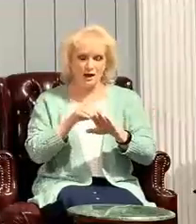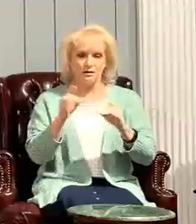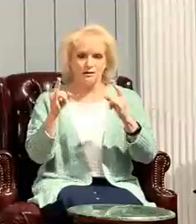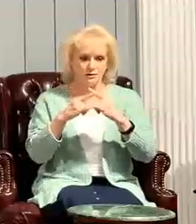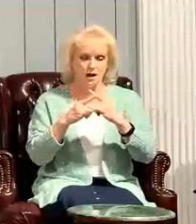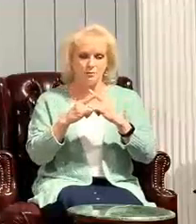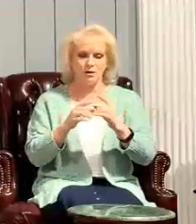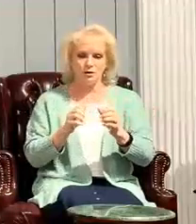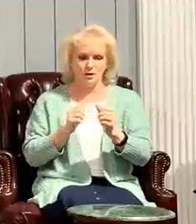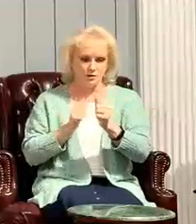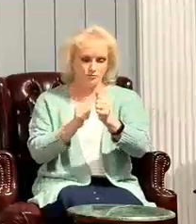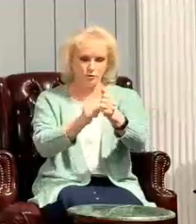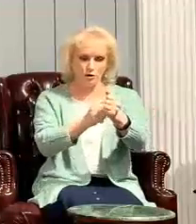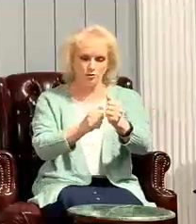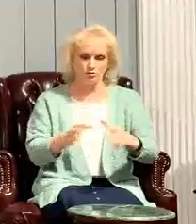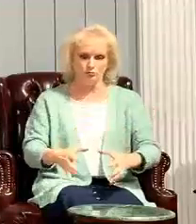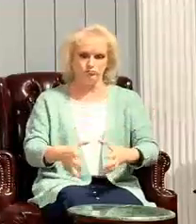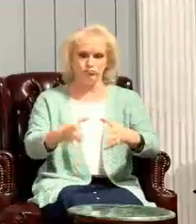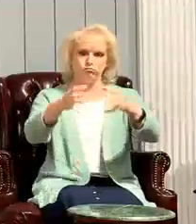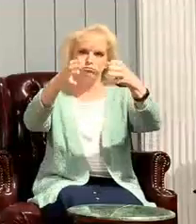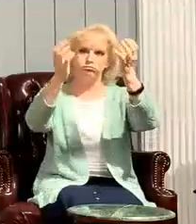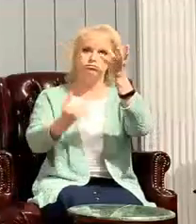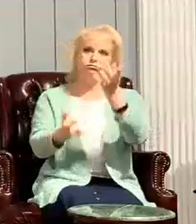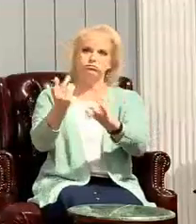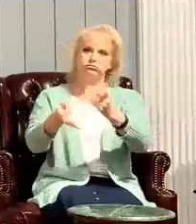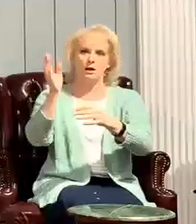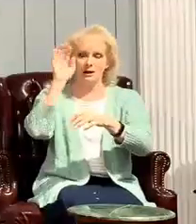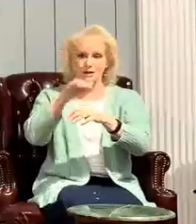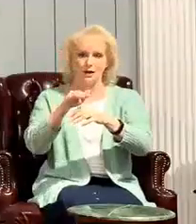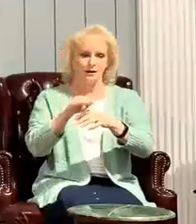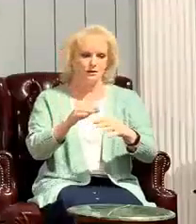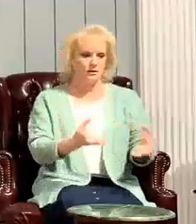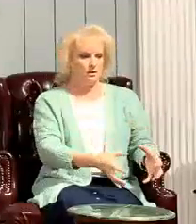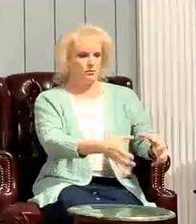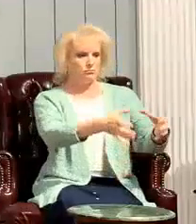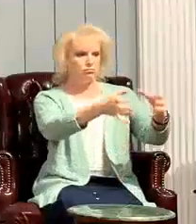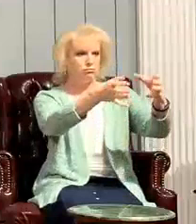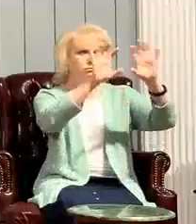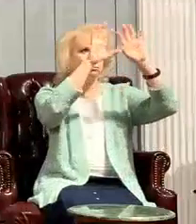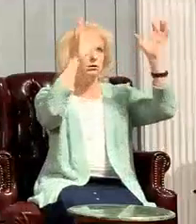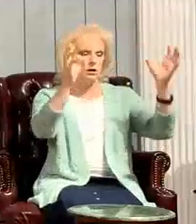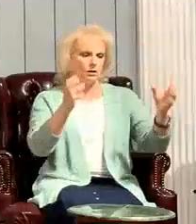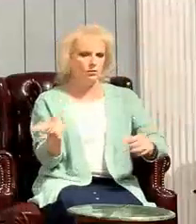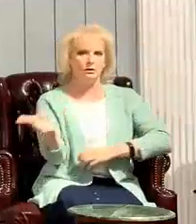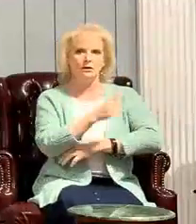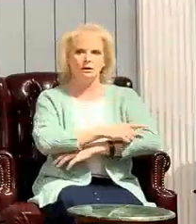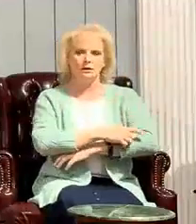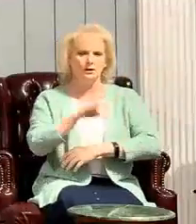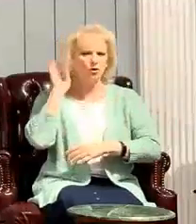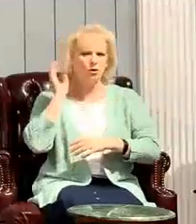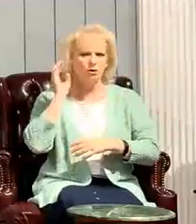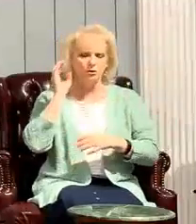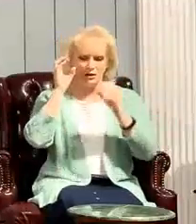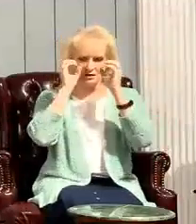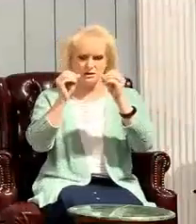by night and the pillar of cloud by day. They've heard the teachings of Moses. They have seen